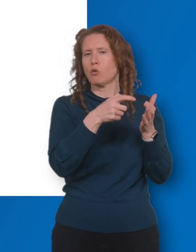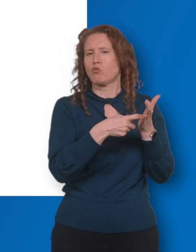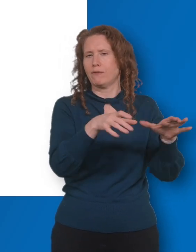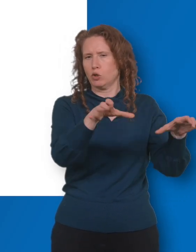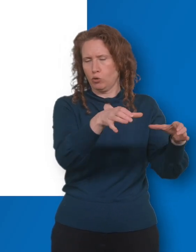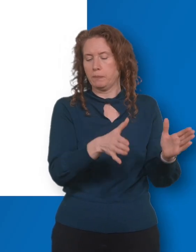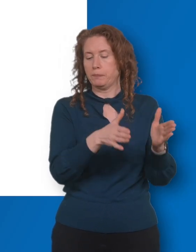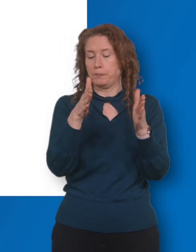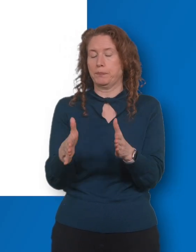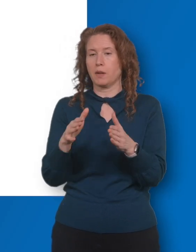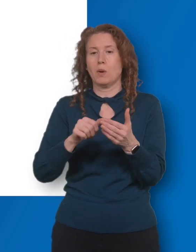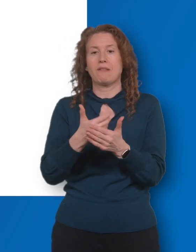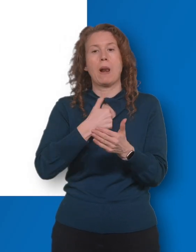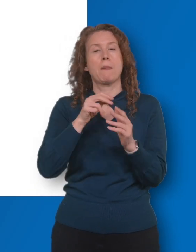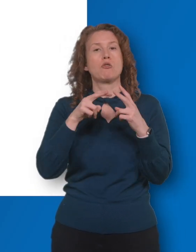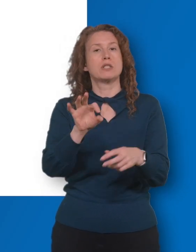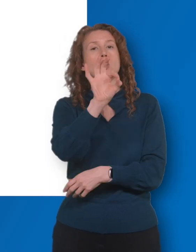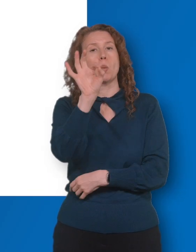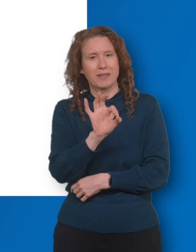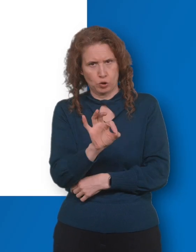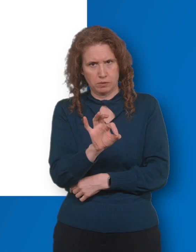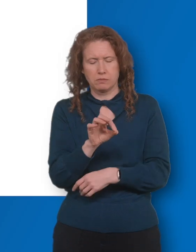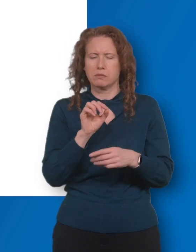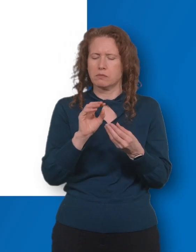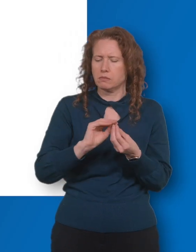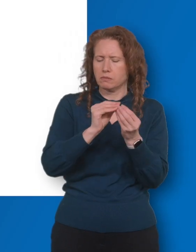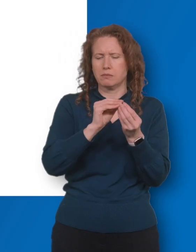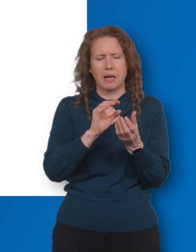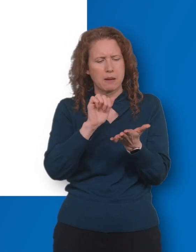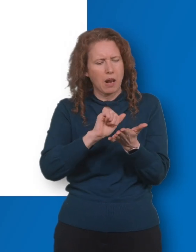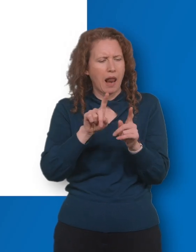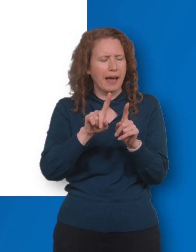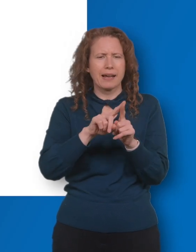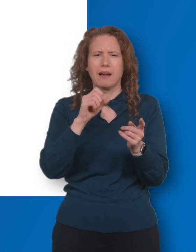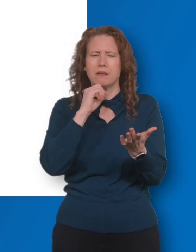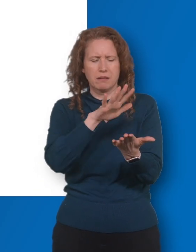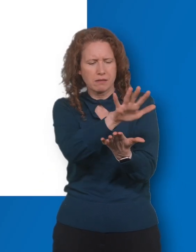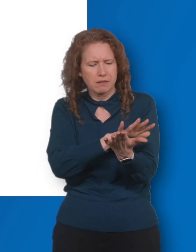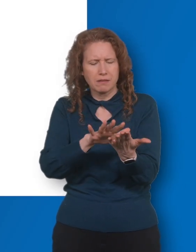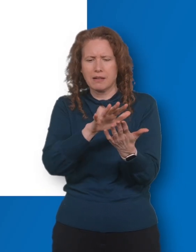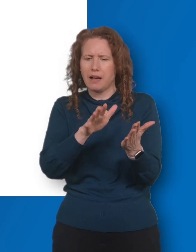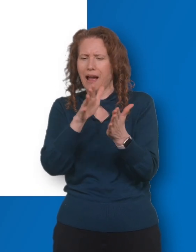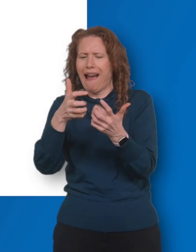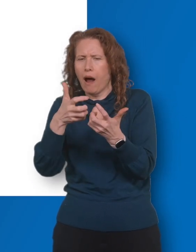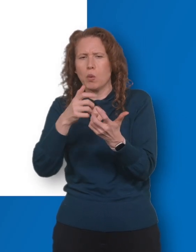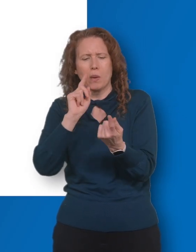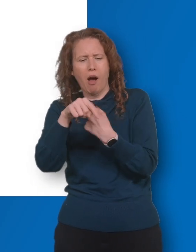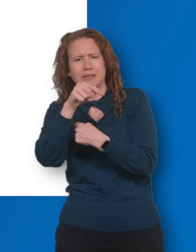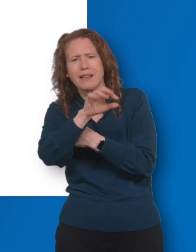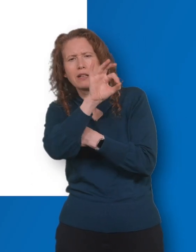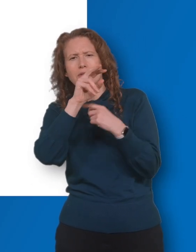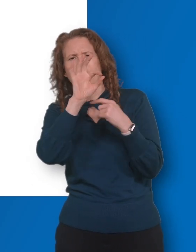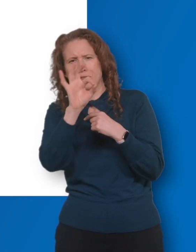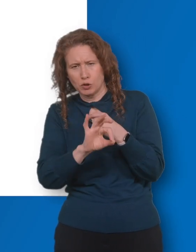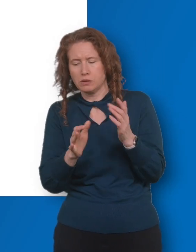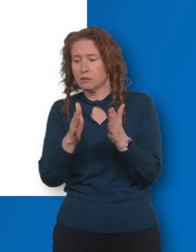our research questions, a blueprint for how we're going to answer those research questions. We have been doing a lot of